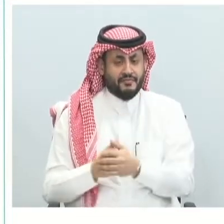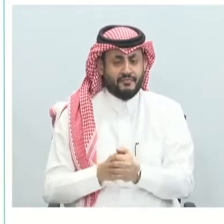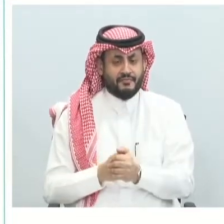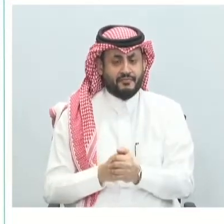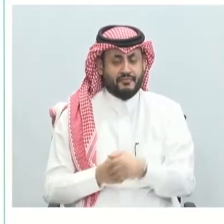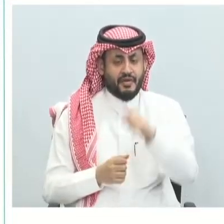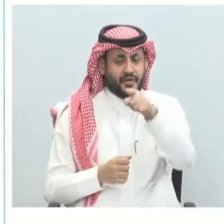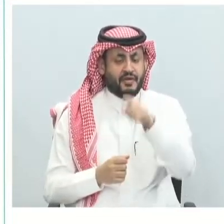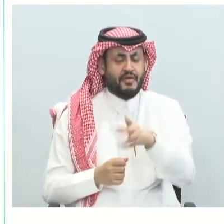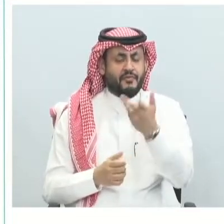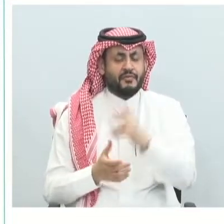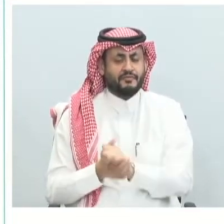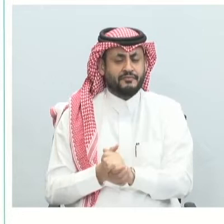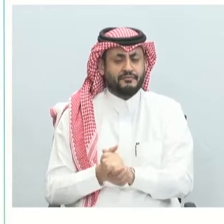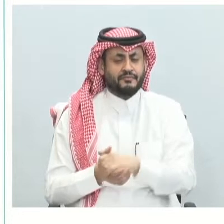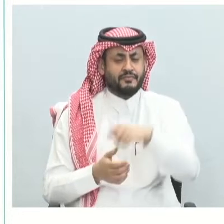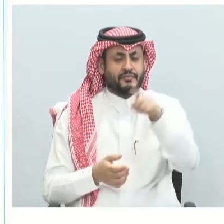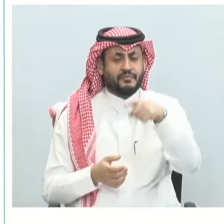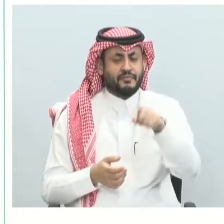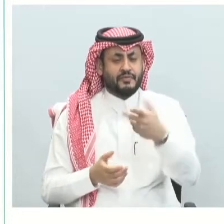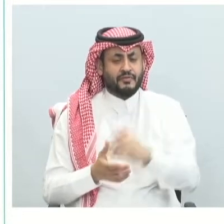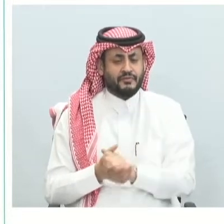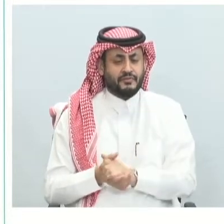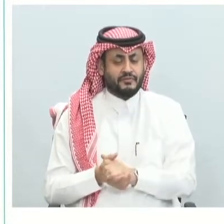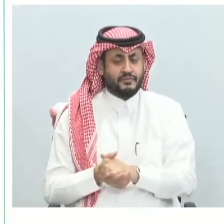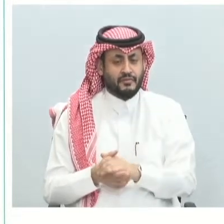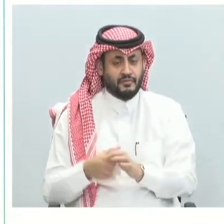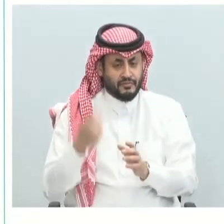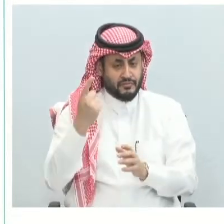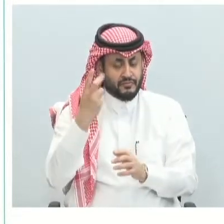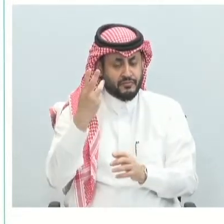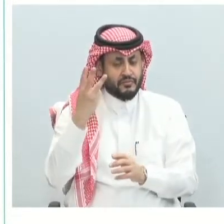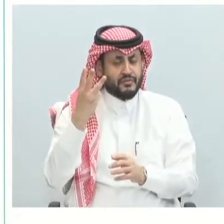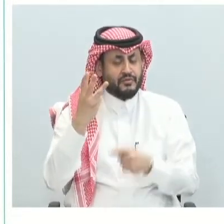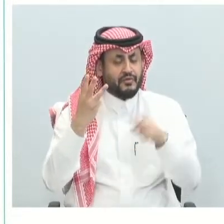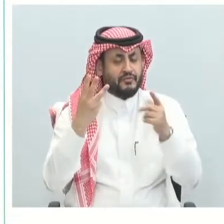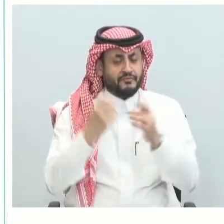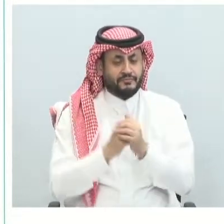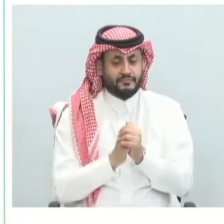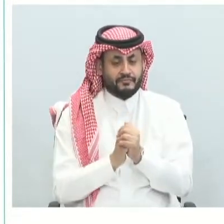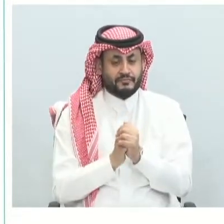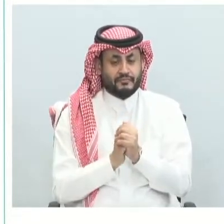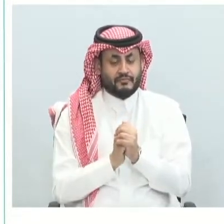mine hat. What do you think? Which one is correct? Is it mine, my,